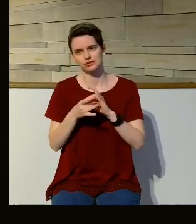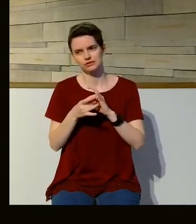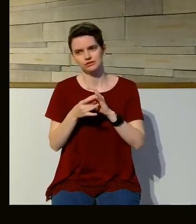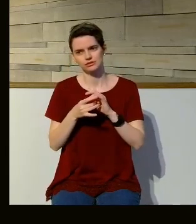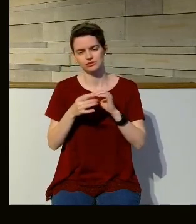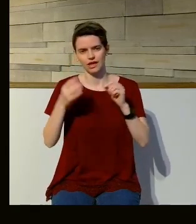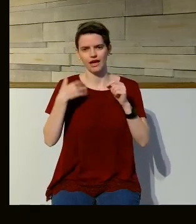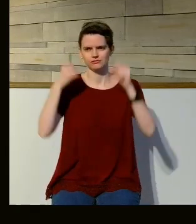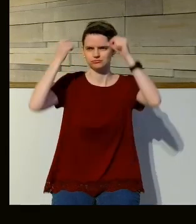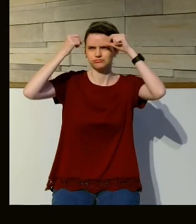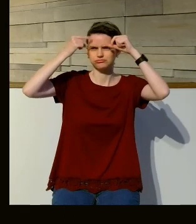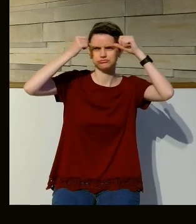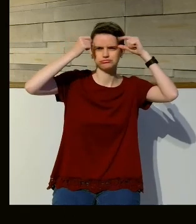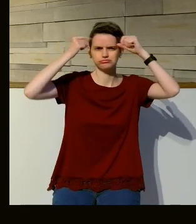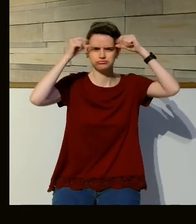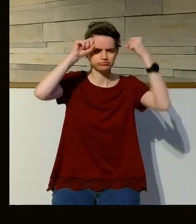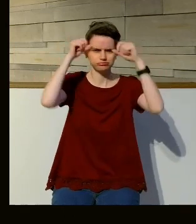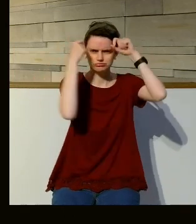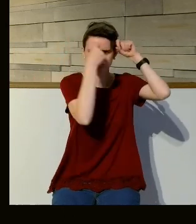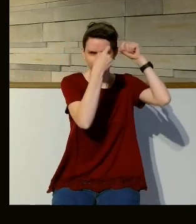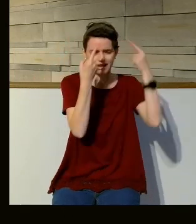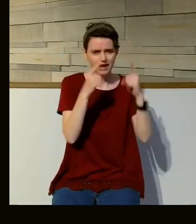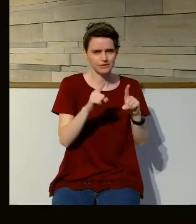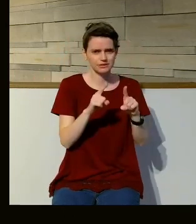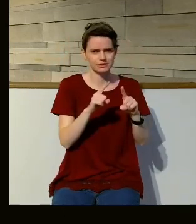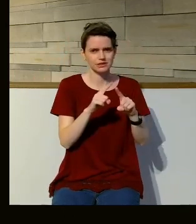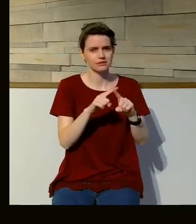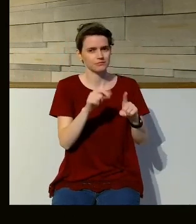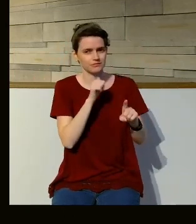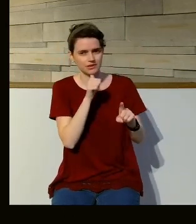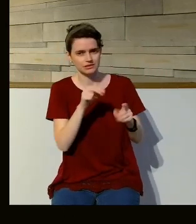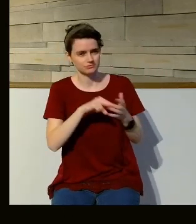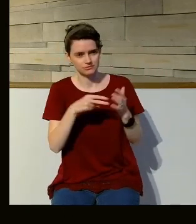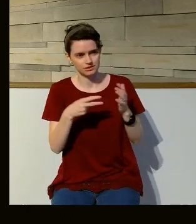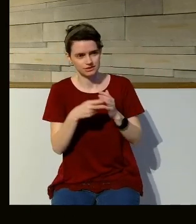neurons firing. When we have thoughts, there is brain activity neurologically, but it doesn't mean they're the same thing.